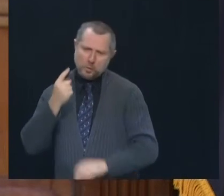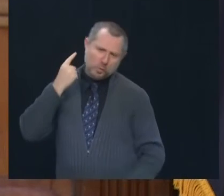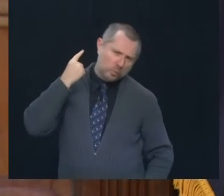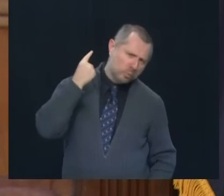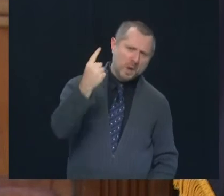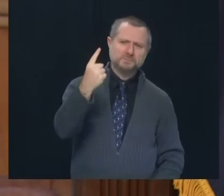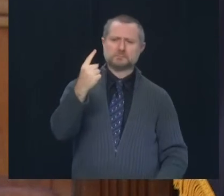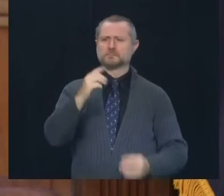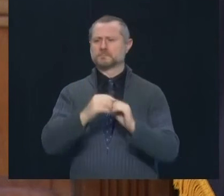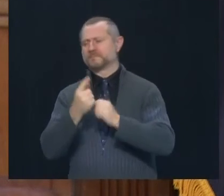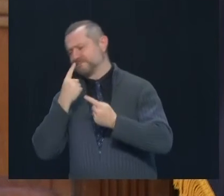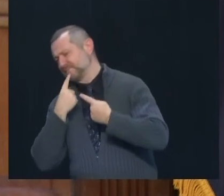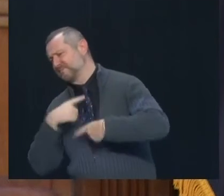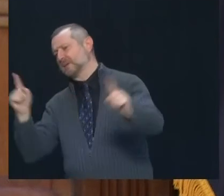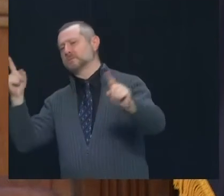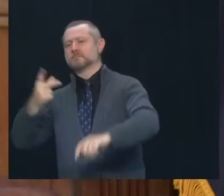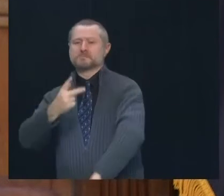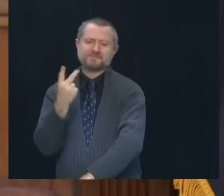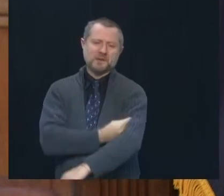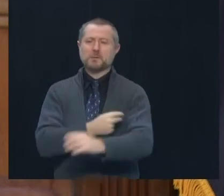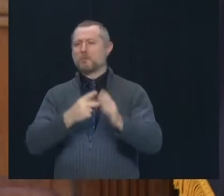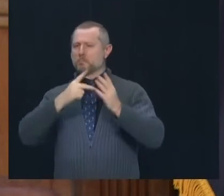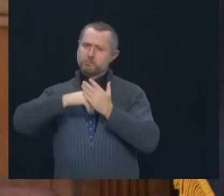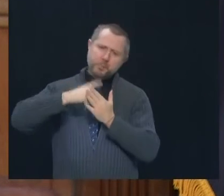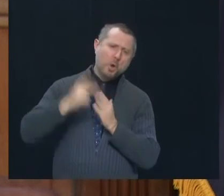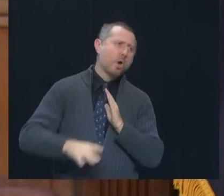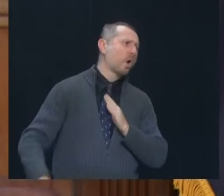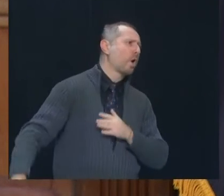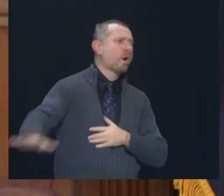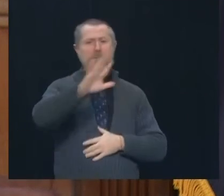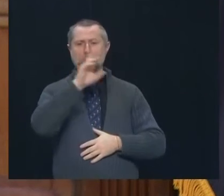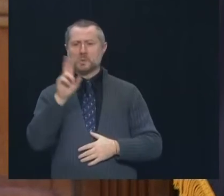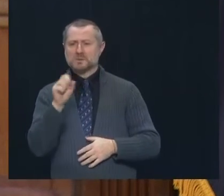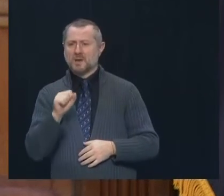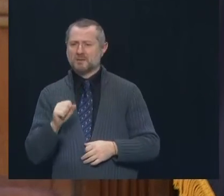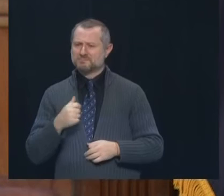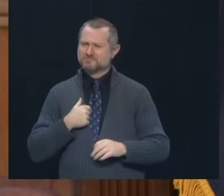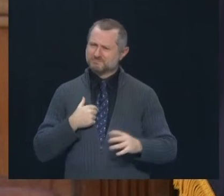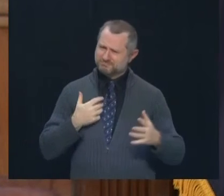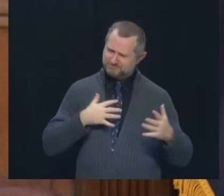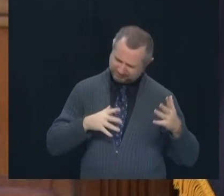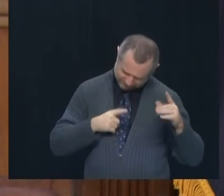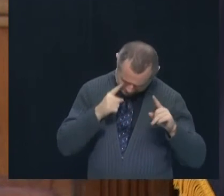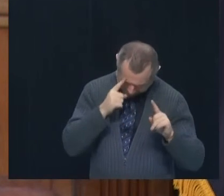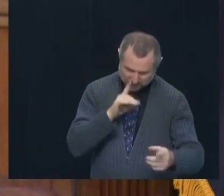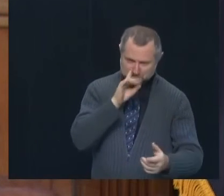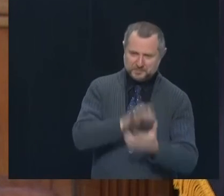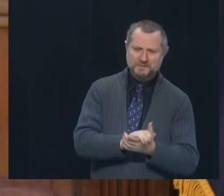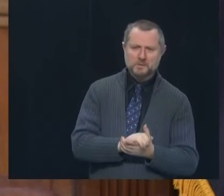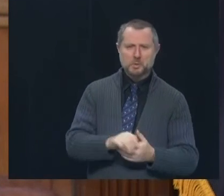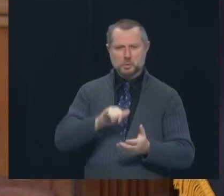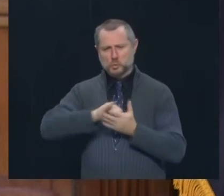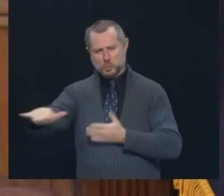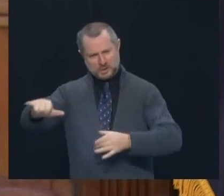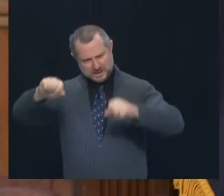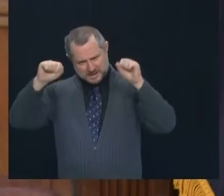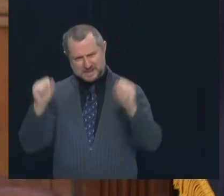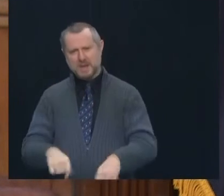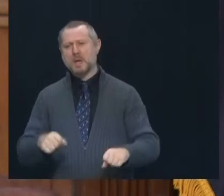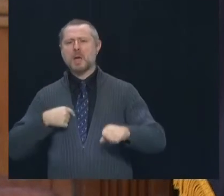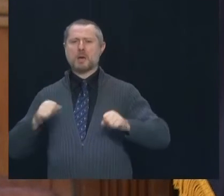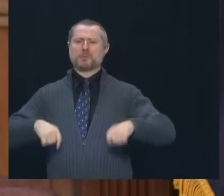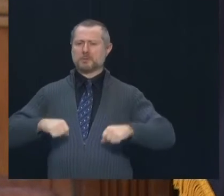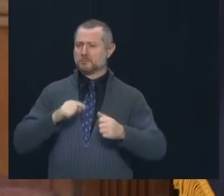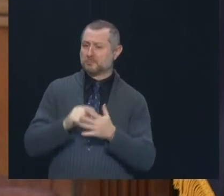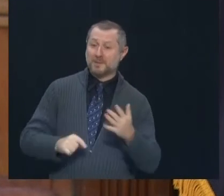program in the United States. I believe this state has the capacity to do that. I believe if you look